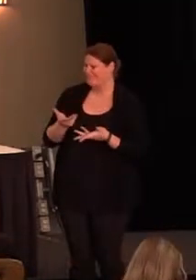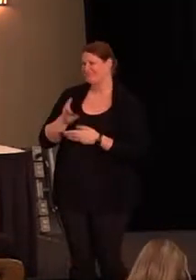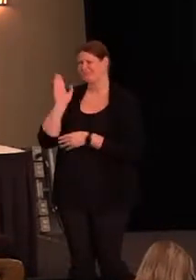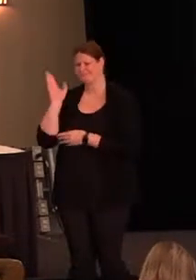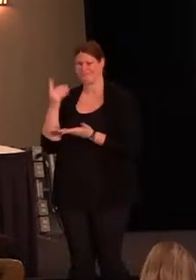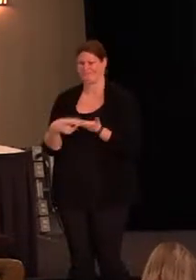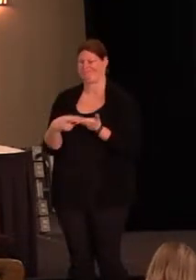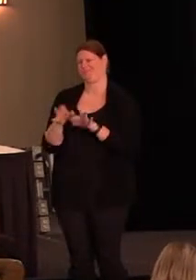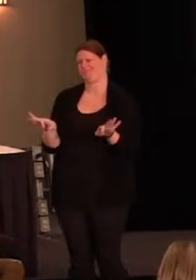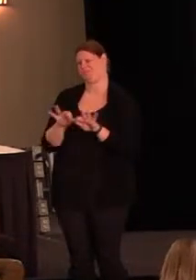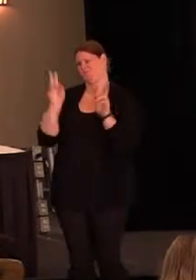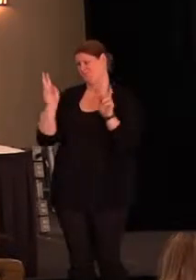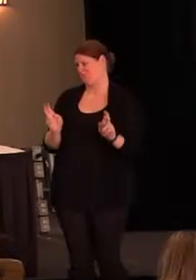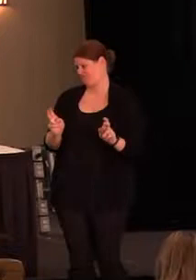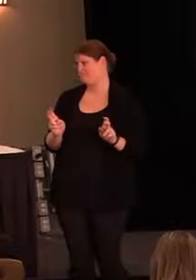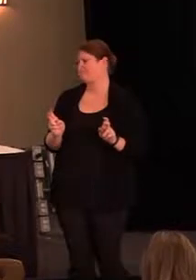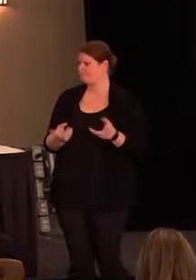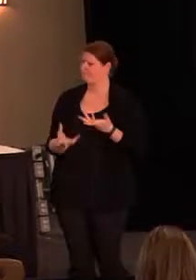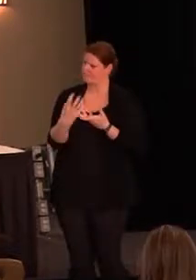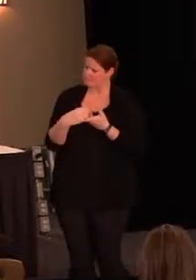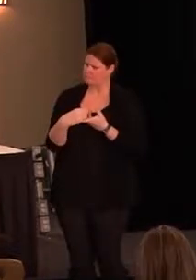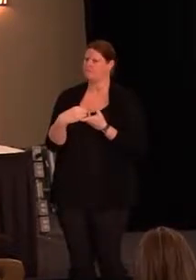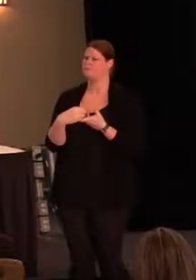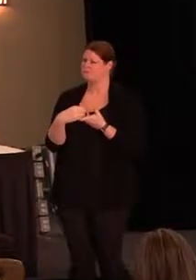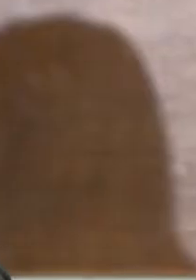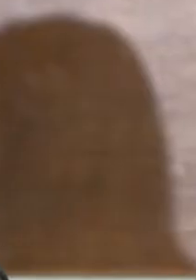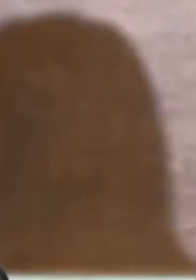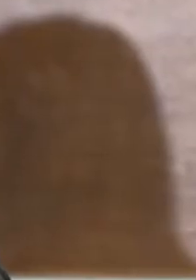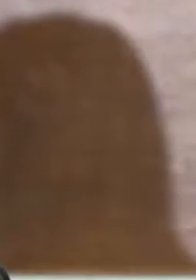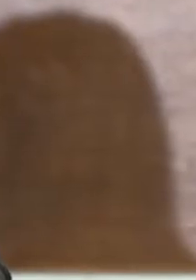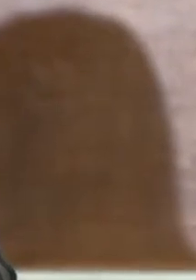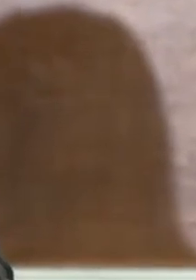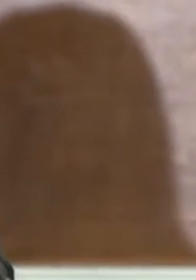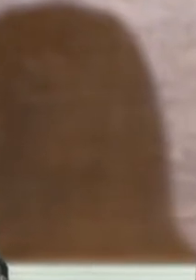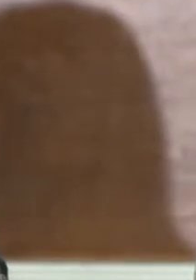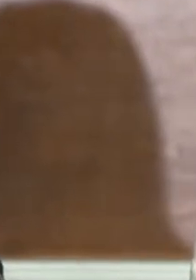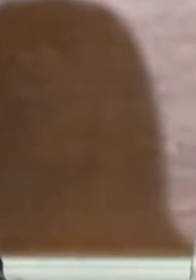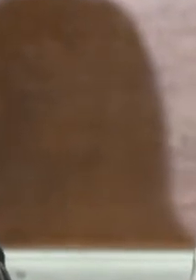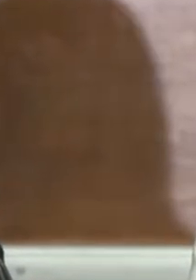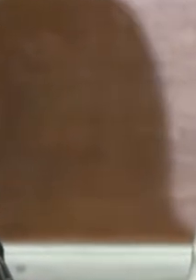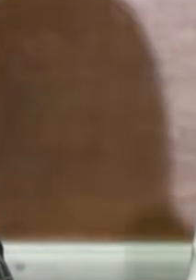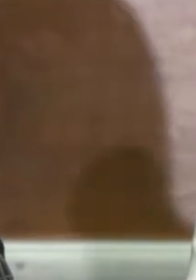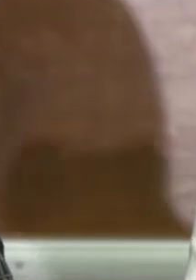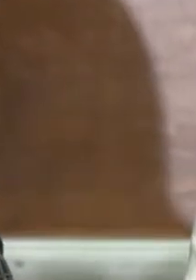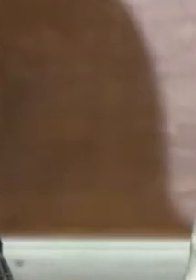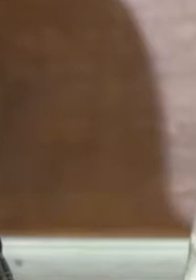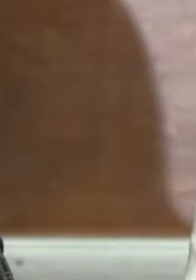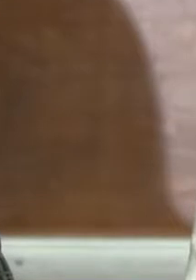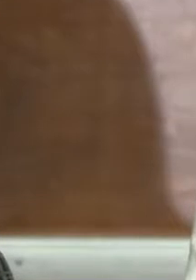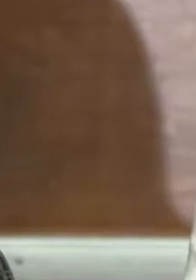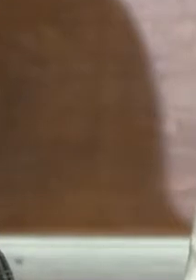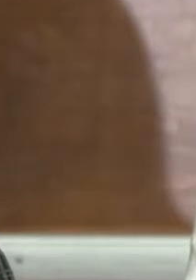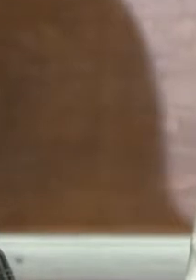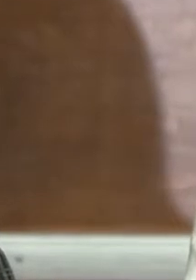important topic of inclusion and involvement in employment for people living with a mental illness in Canada. But before